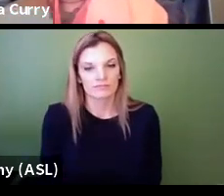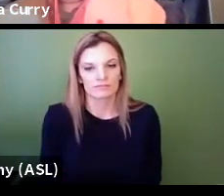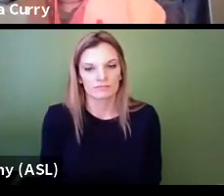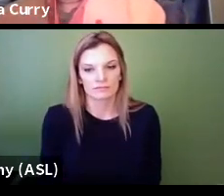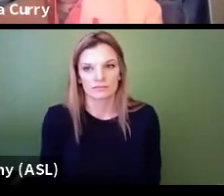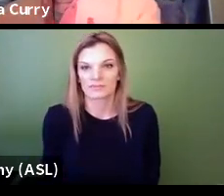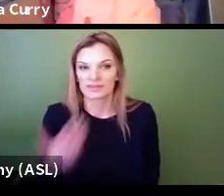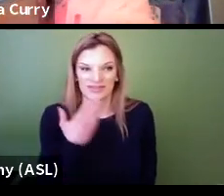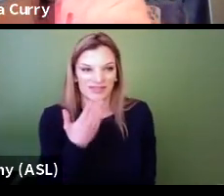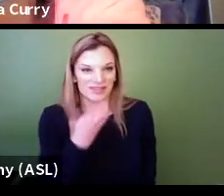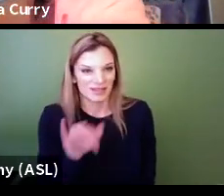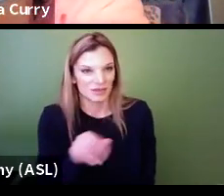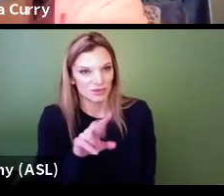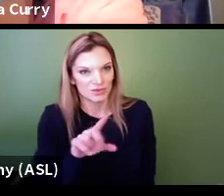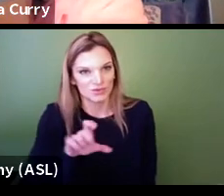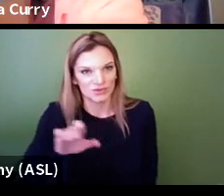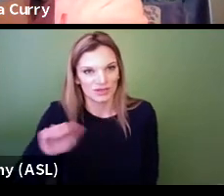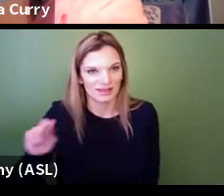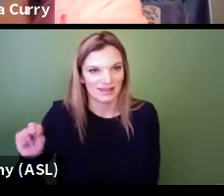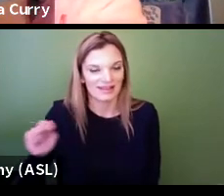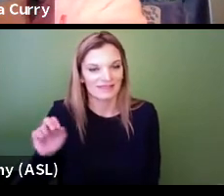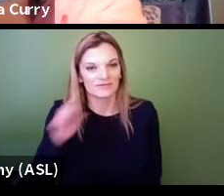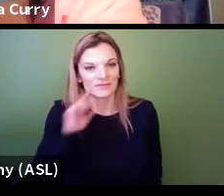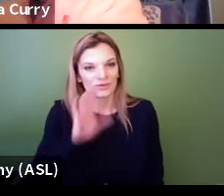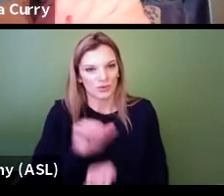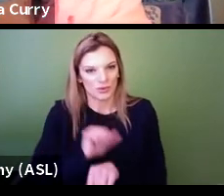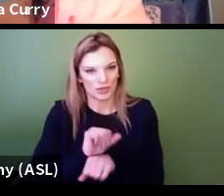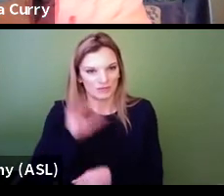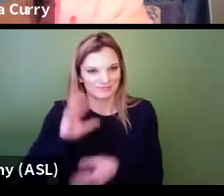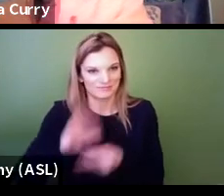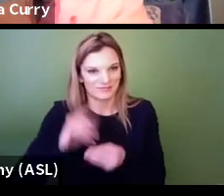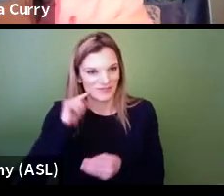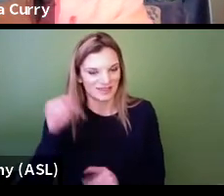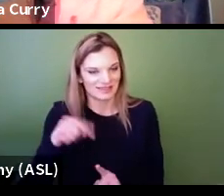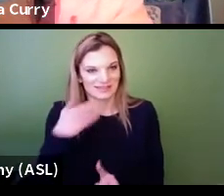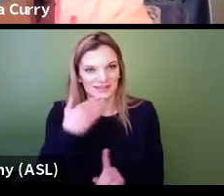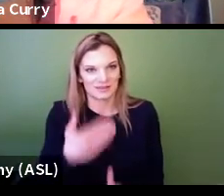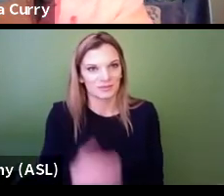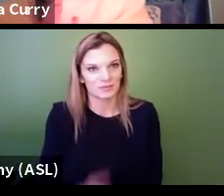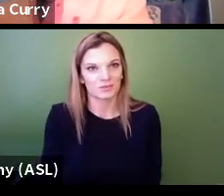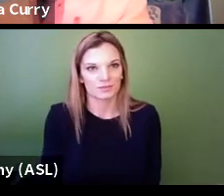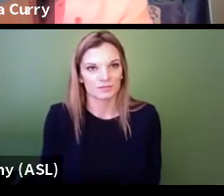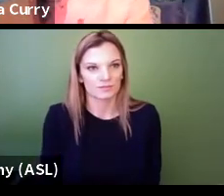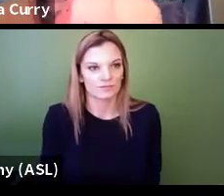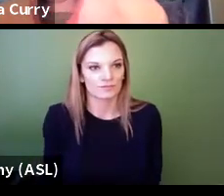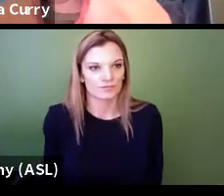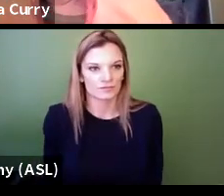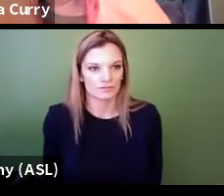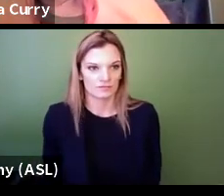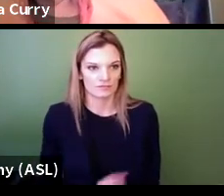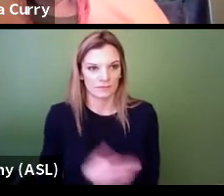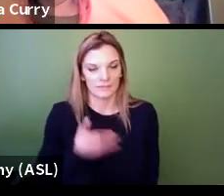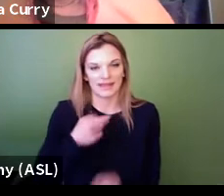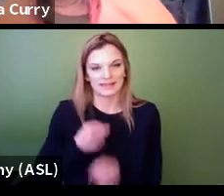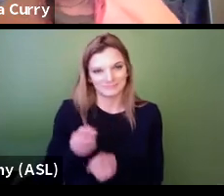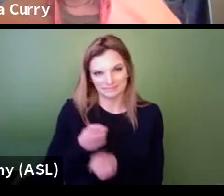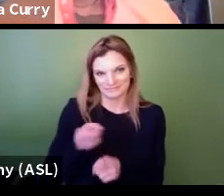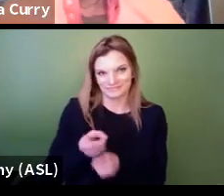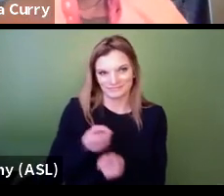Julianne, thank you for all of your work on this and for my teasing you on